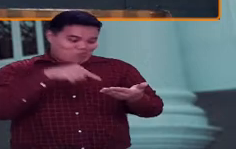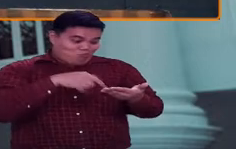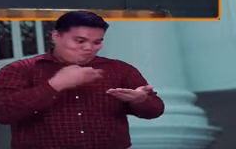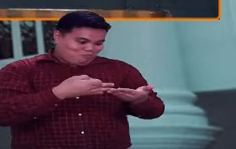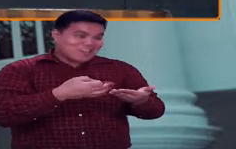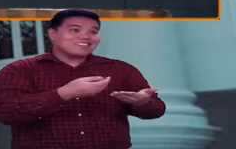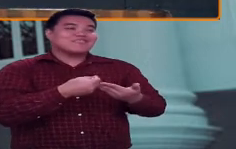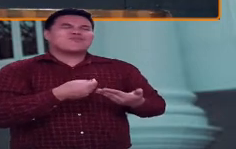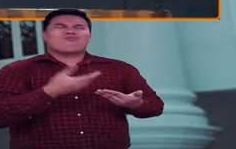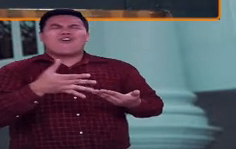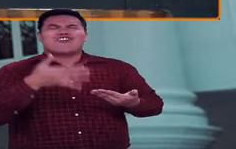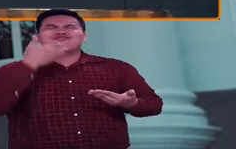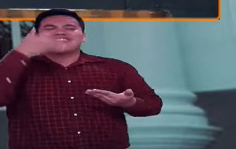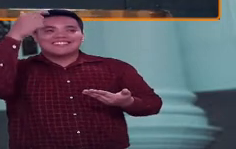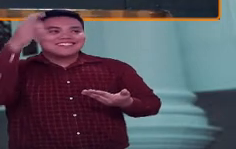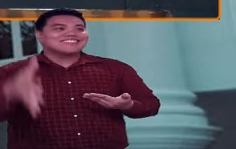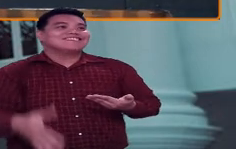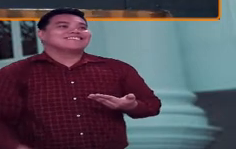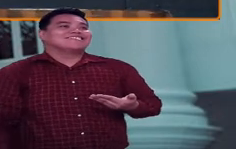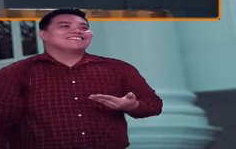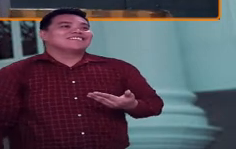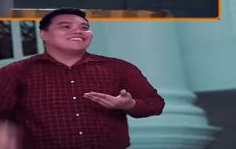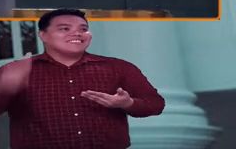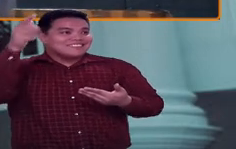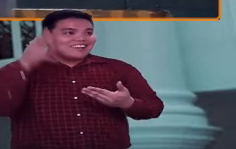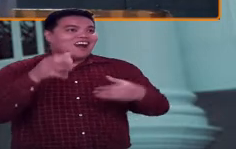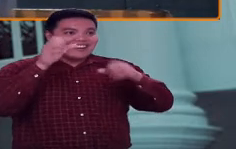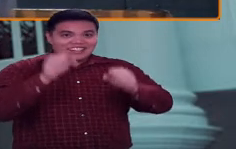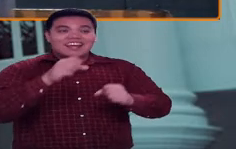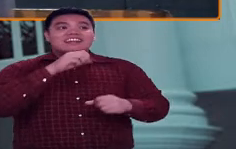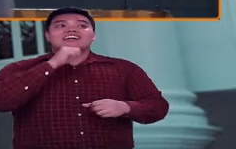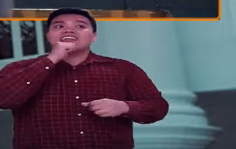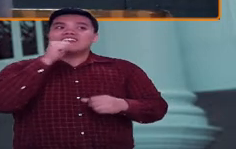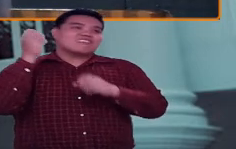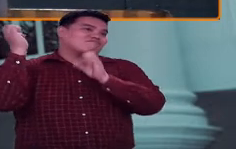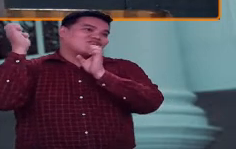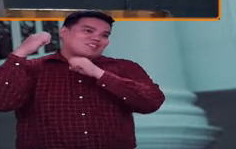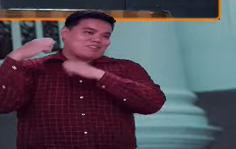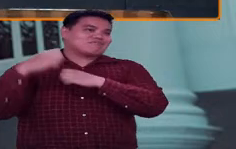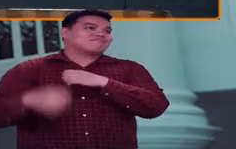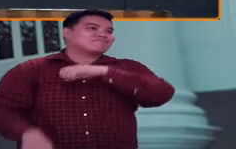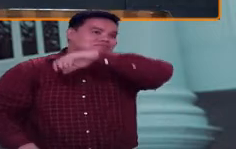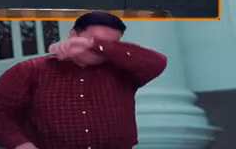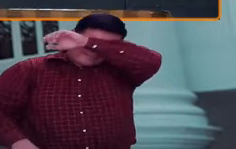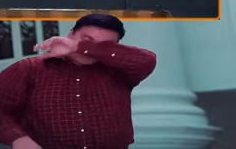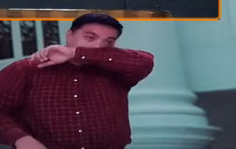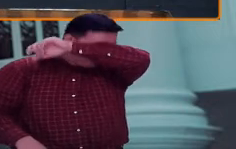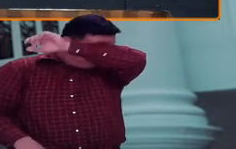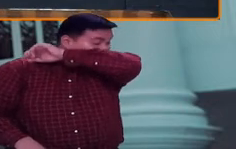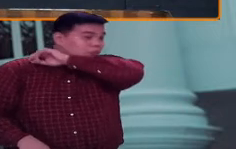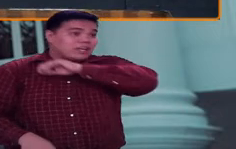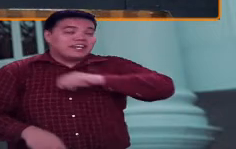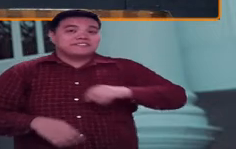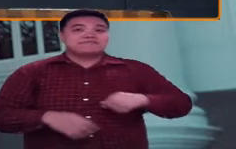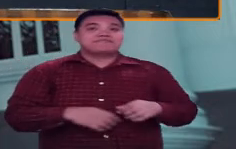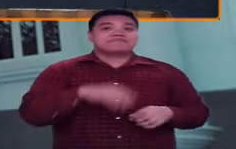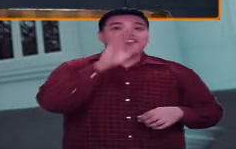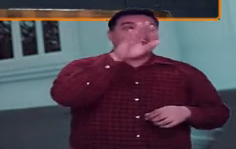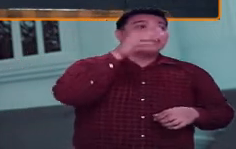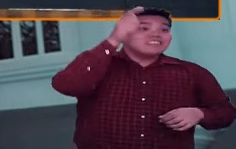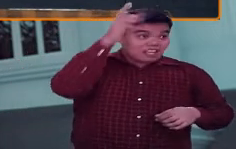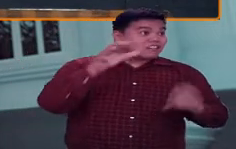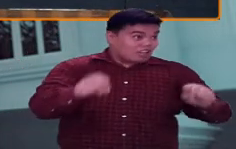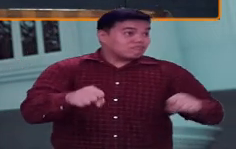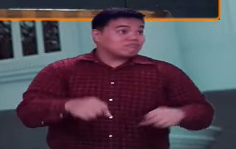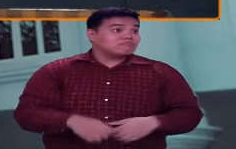Promise Missions. Can God do that? Wow, 15 of you think so. Can God